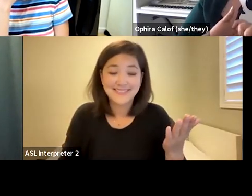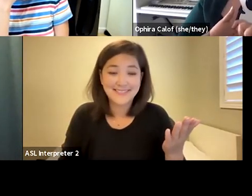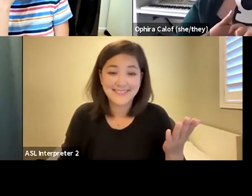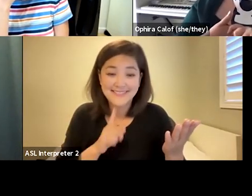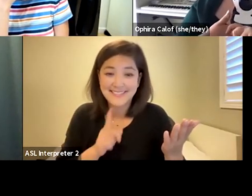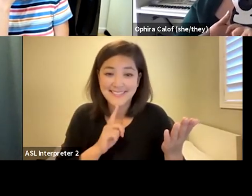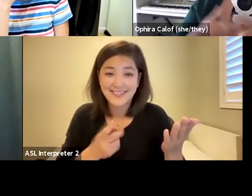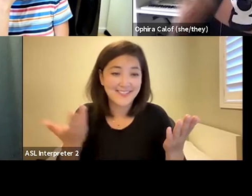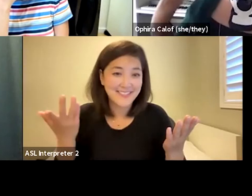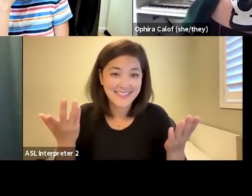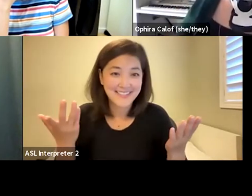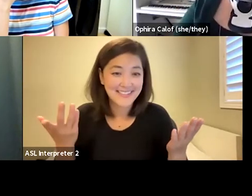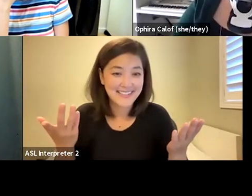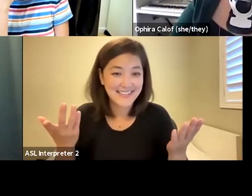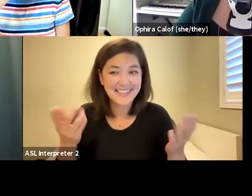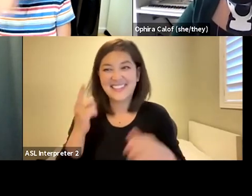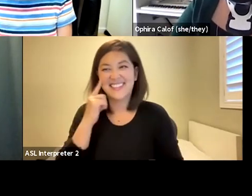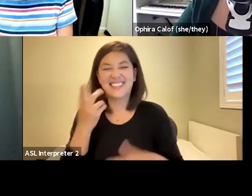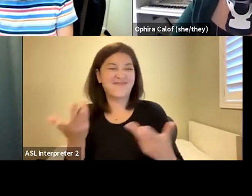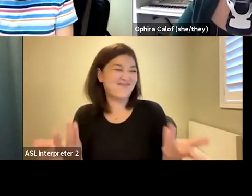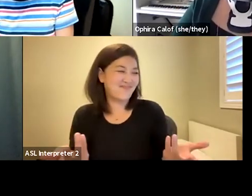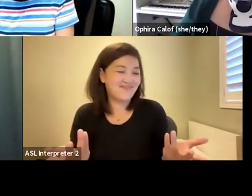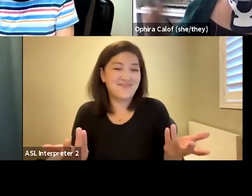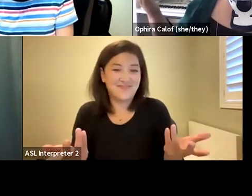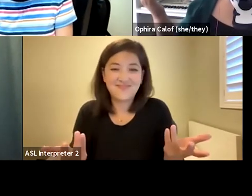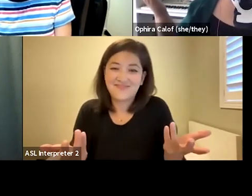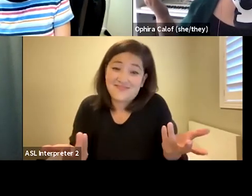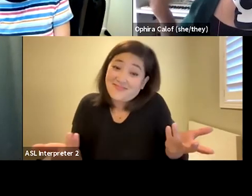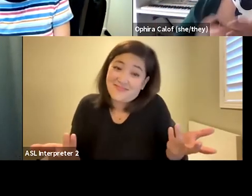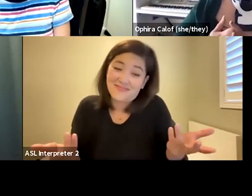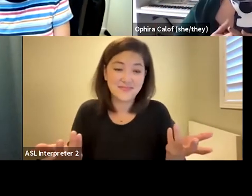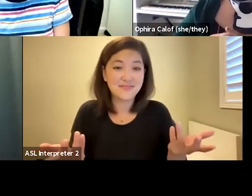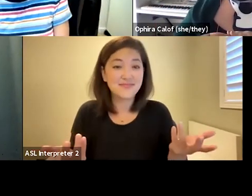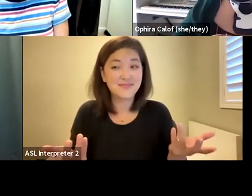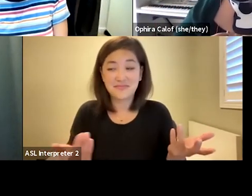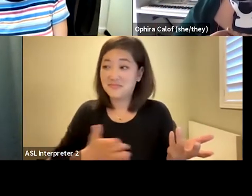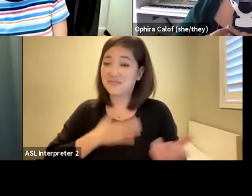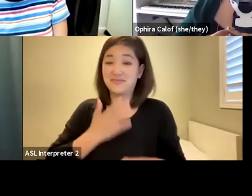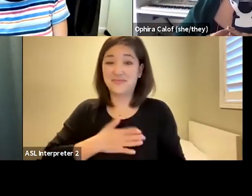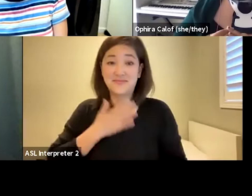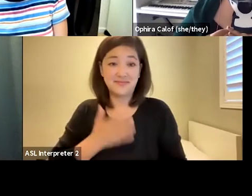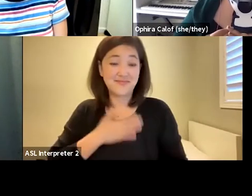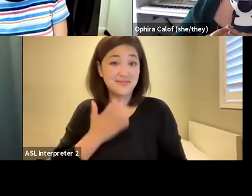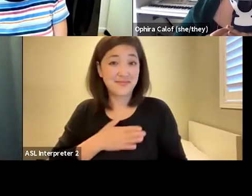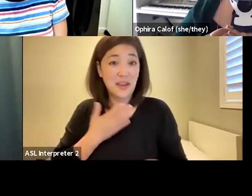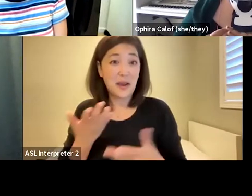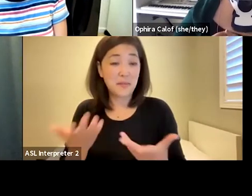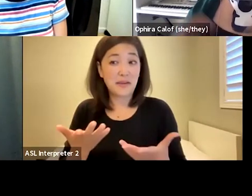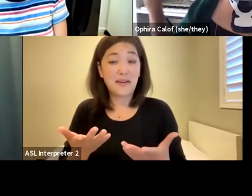right. And I think that really speaks to, like, sure, I'm glad that it came in front of me